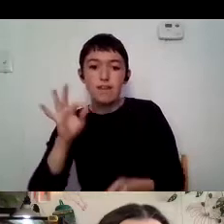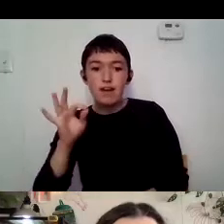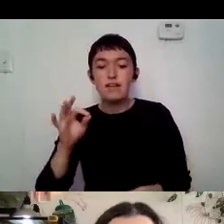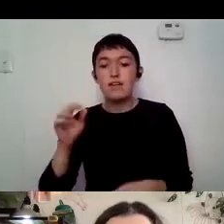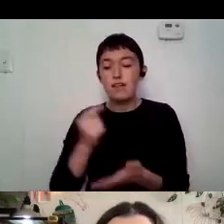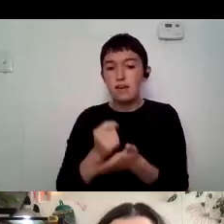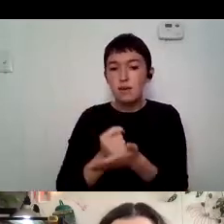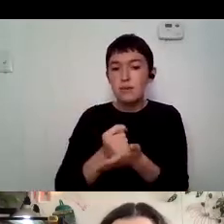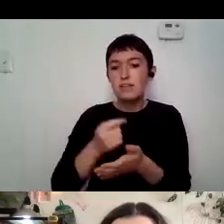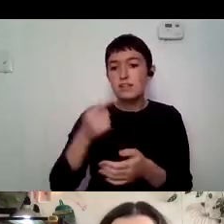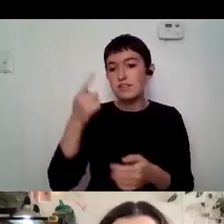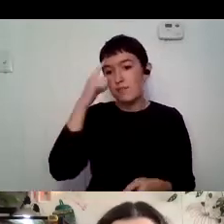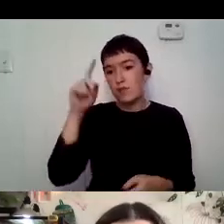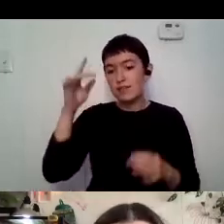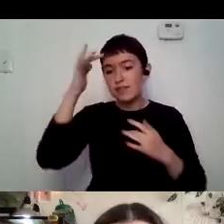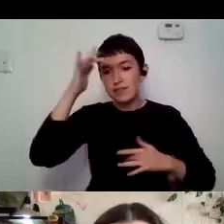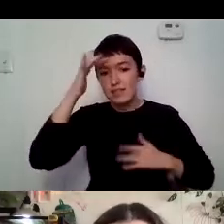help us repurpose known therapies,